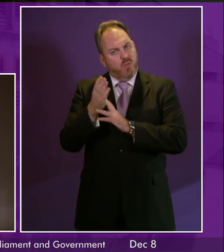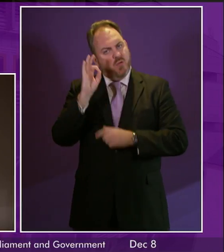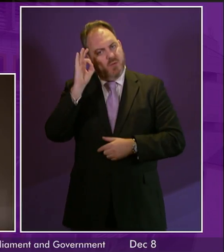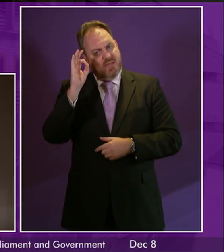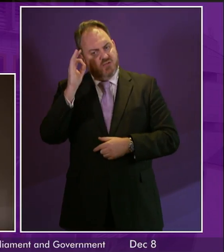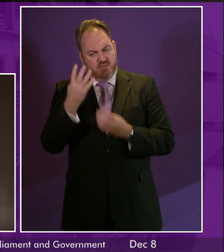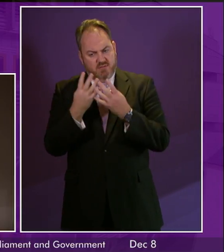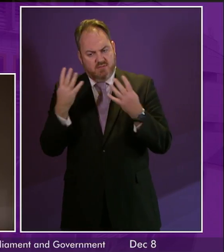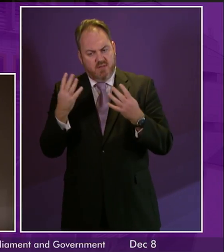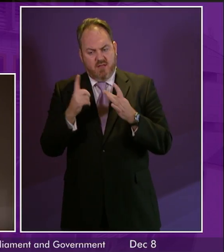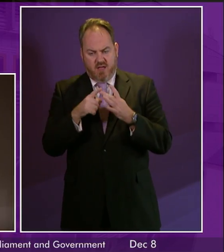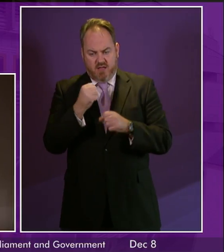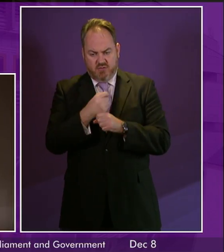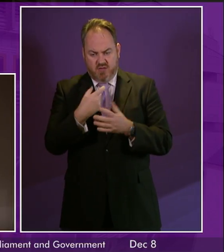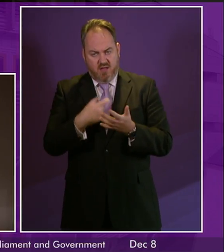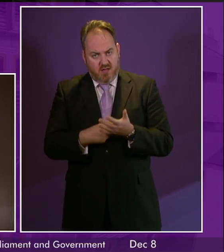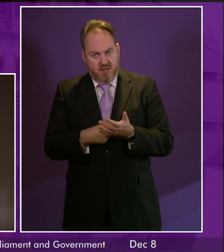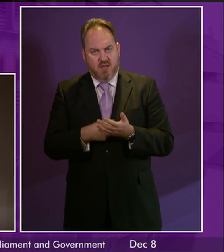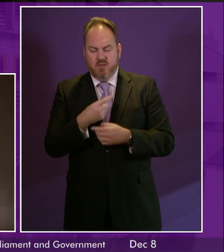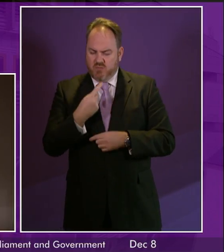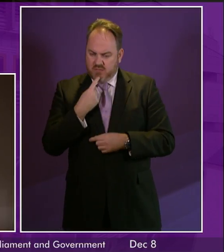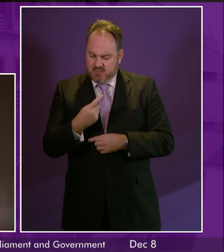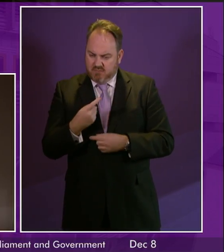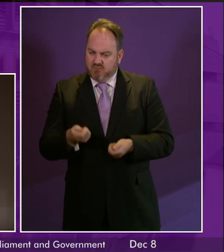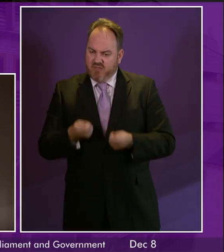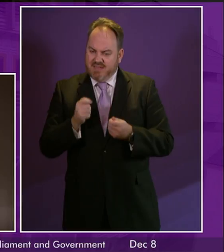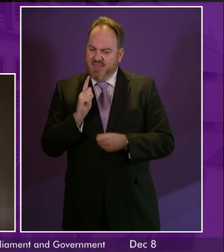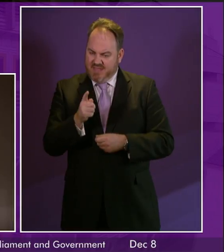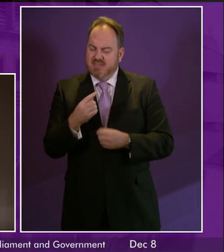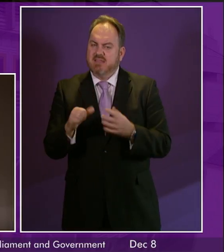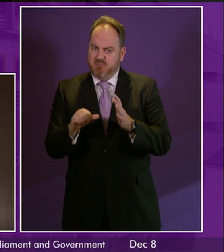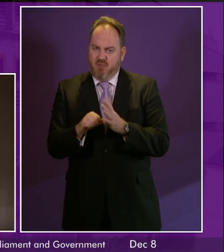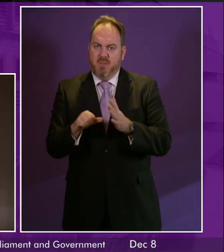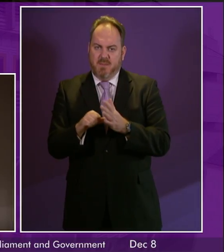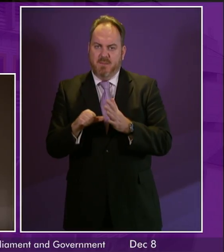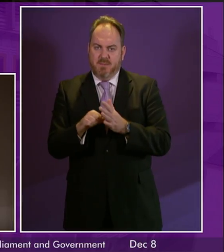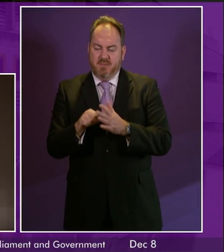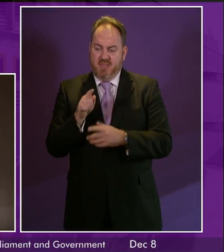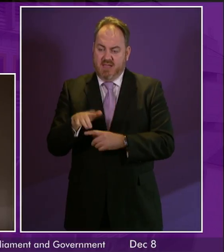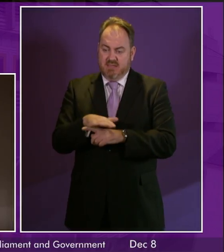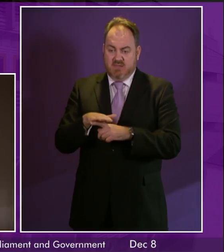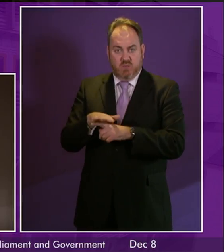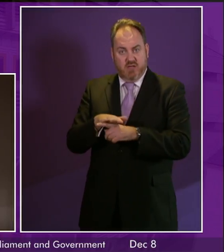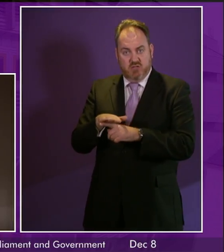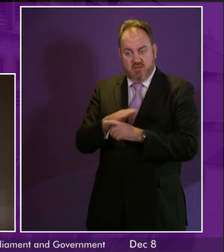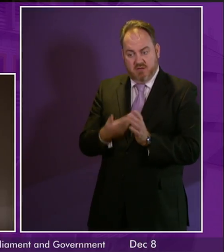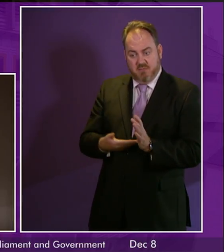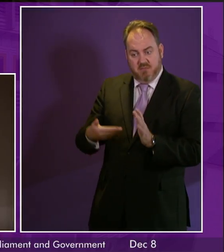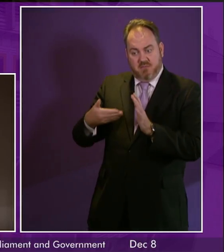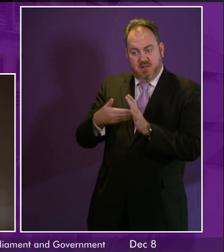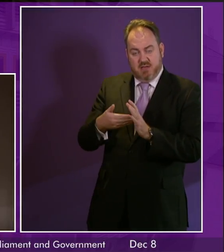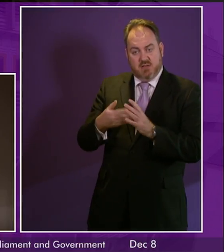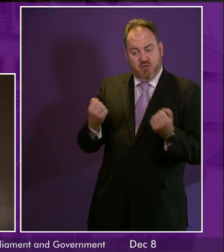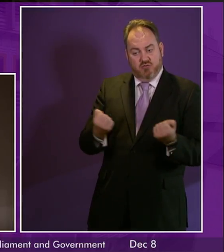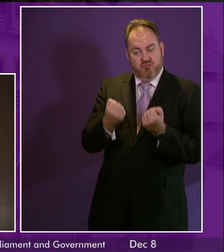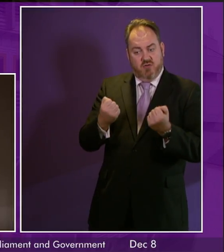issue of weak intergovernmental working was repeatedly raised as a problem. That current situation, coupled with what will be a stronger